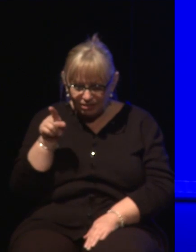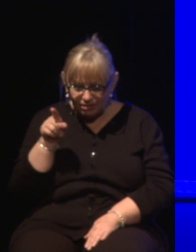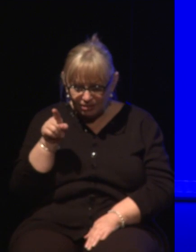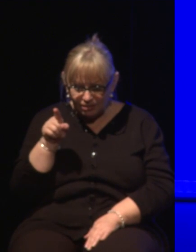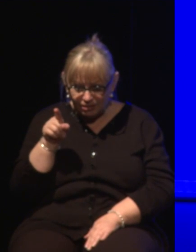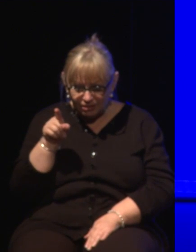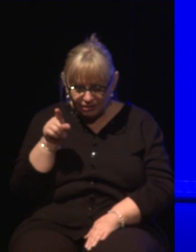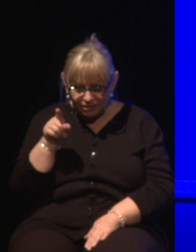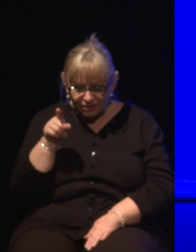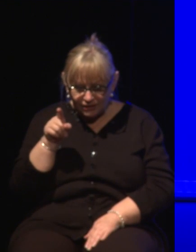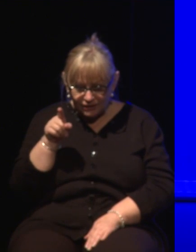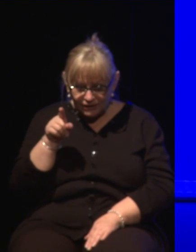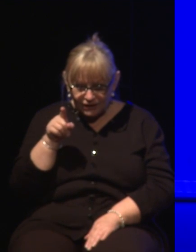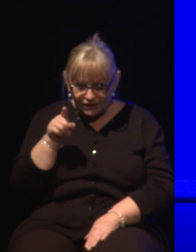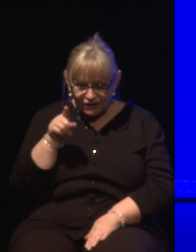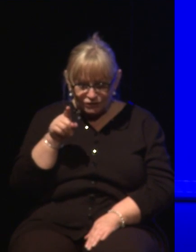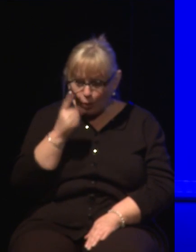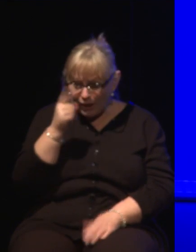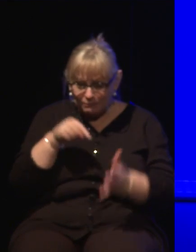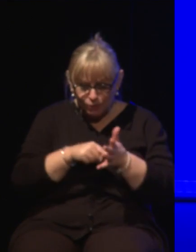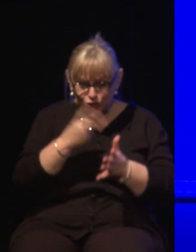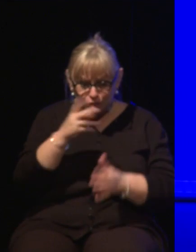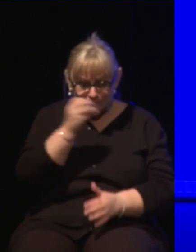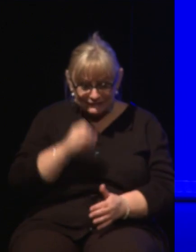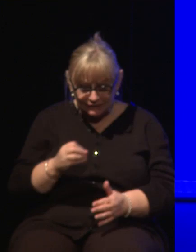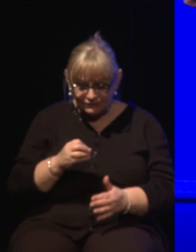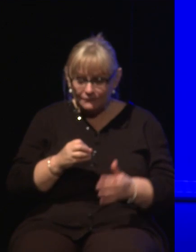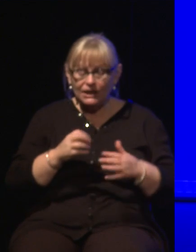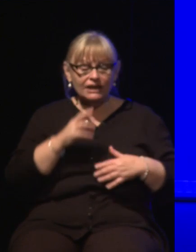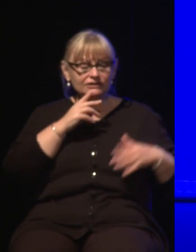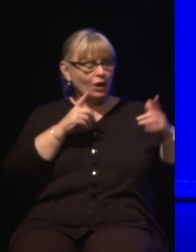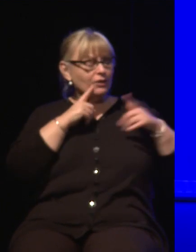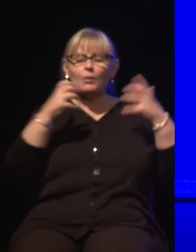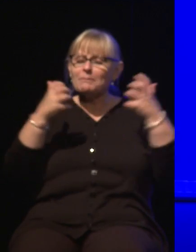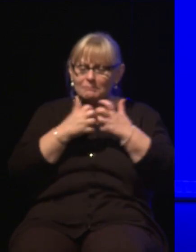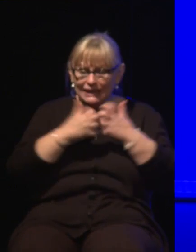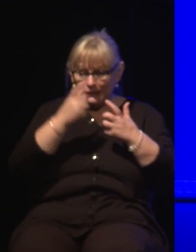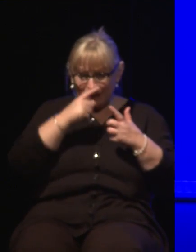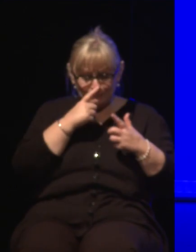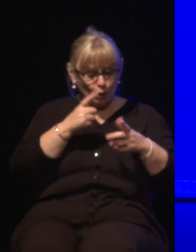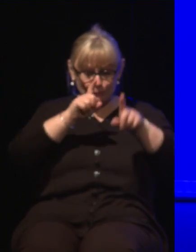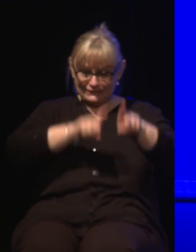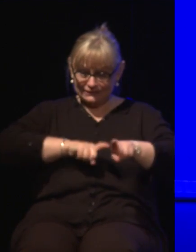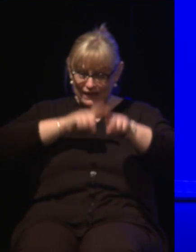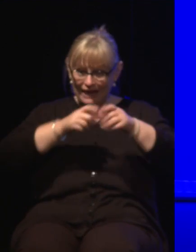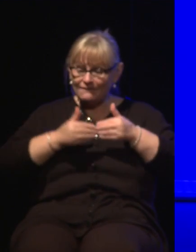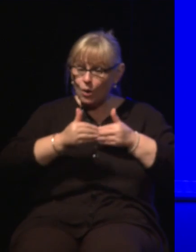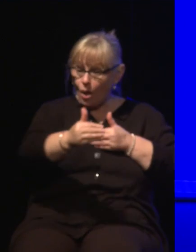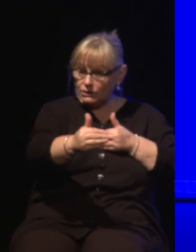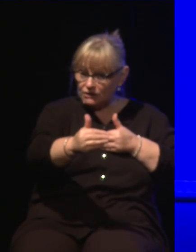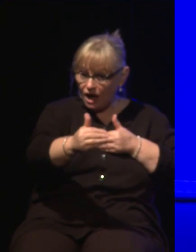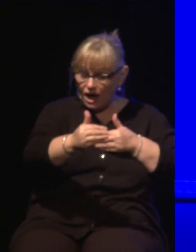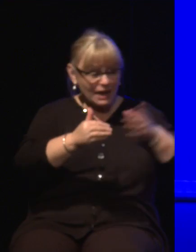the 2/3, or the 70% who pass through, and the 1.2% who stay on welfare for a very long period of